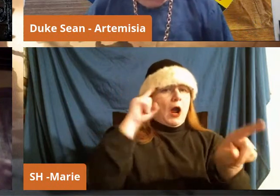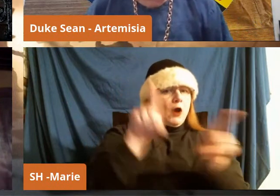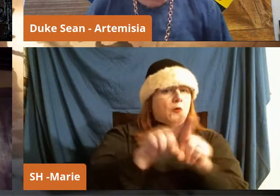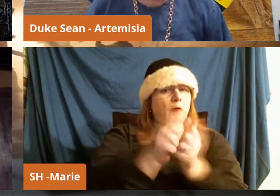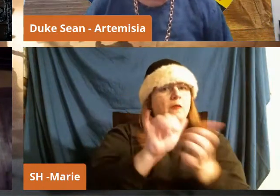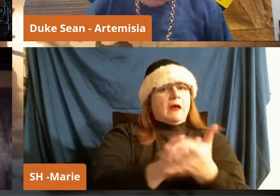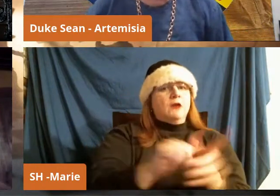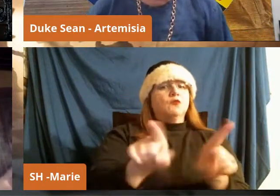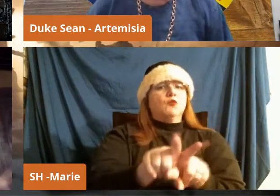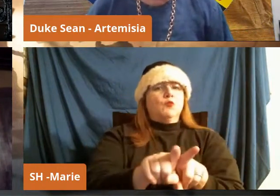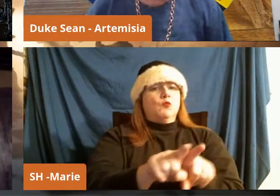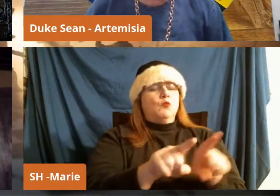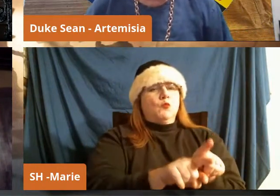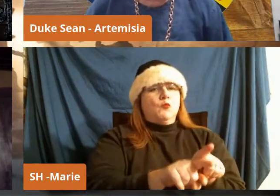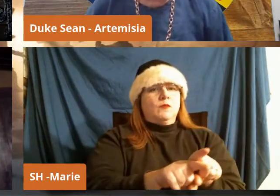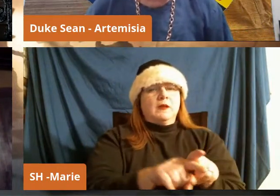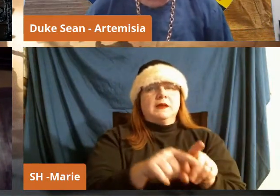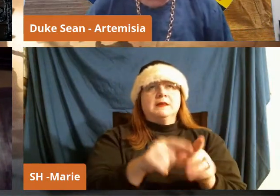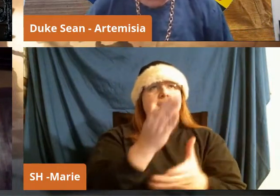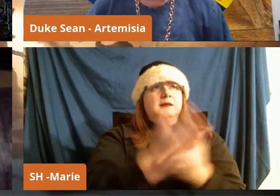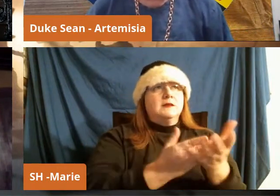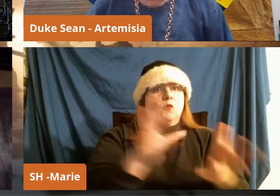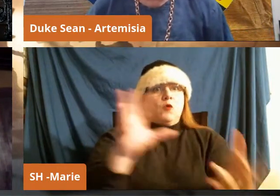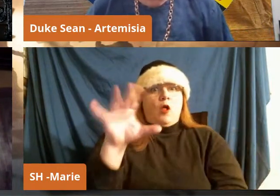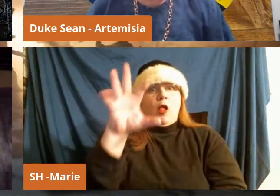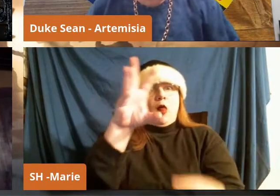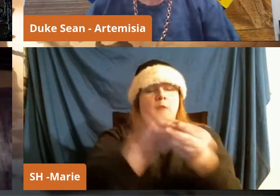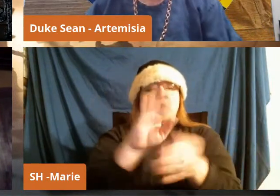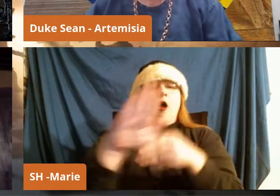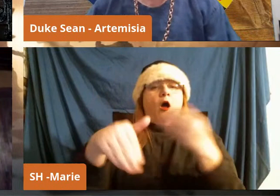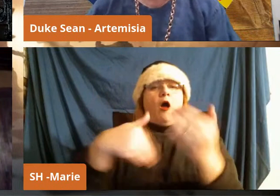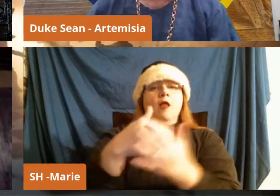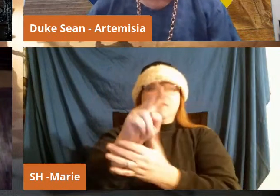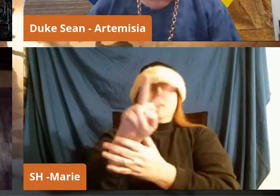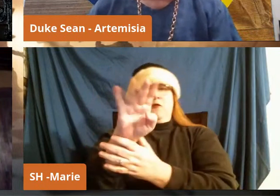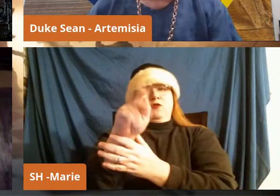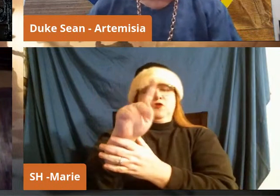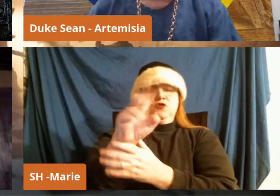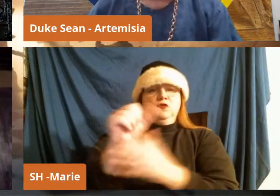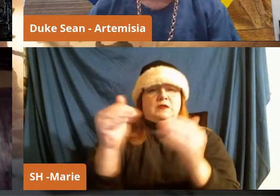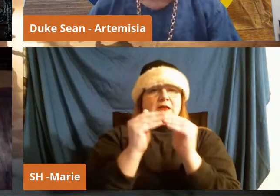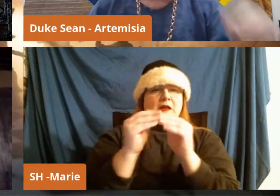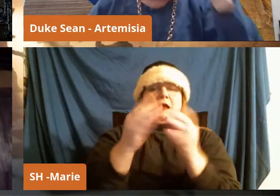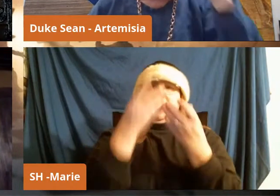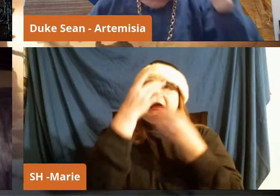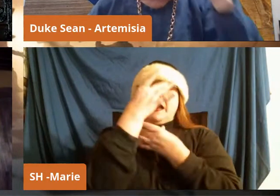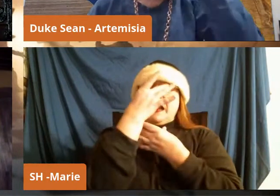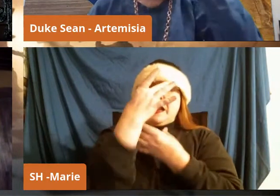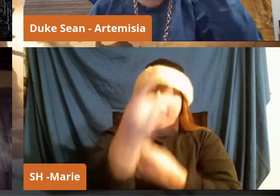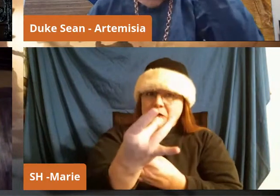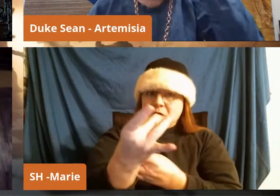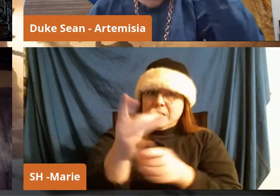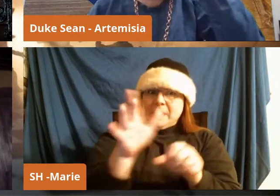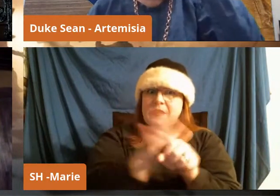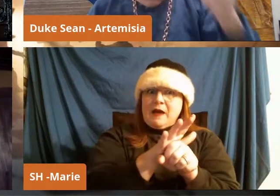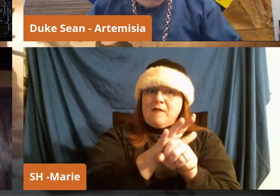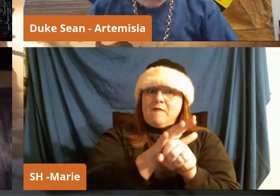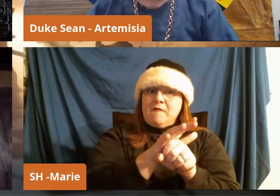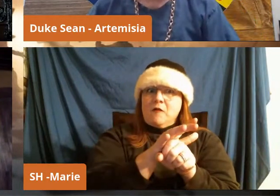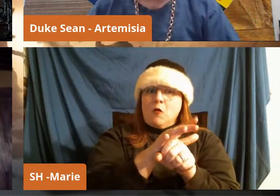a culmination or rolling up of all the other virtues. But interestingly enough, so when